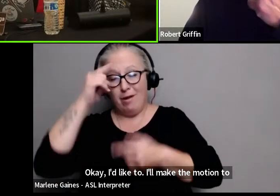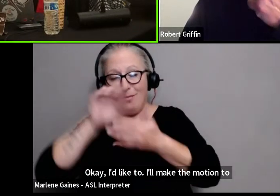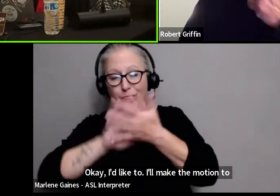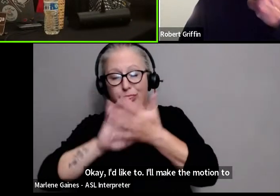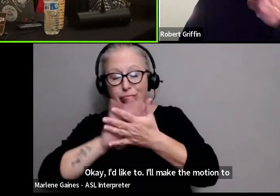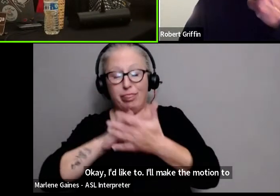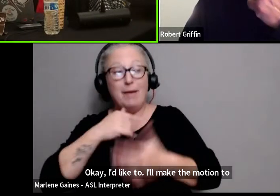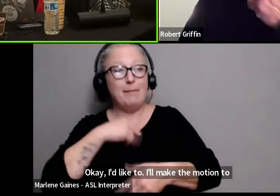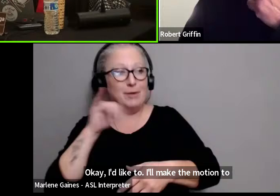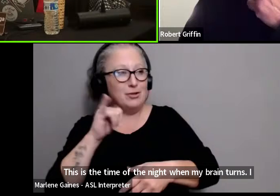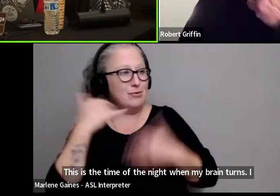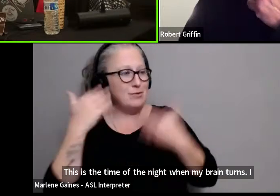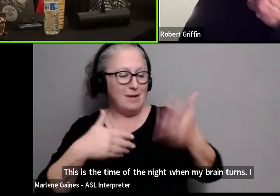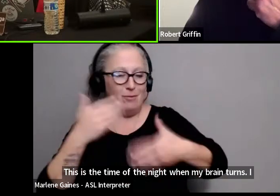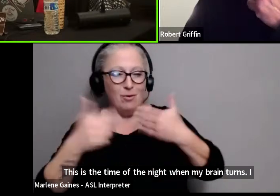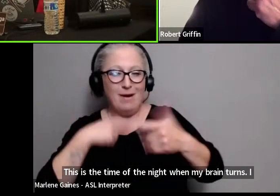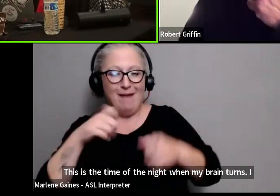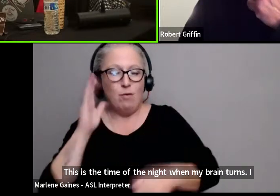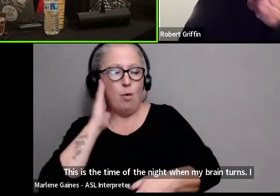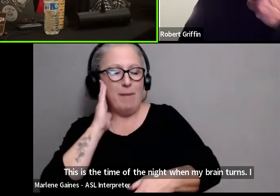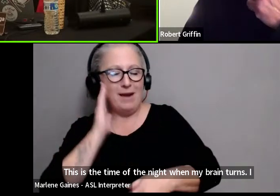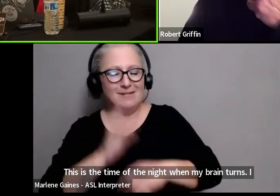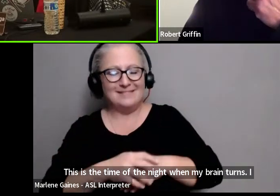know, let's just keep going because I got to get to bed.